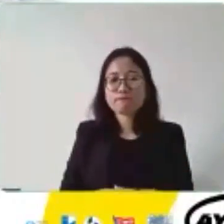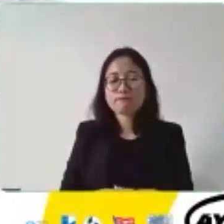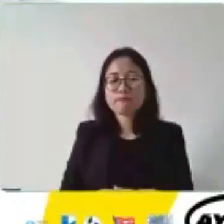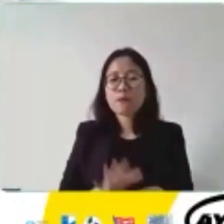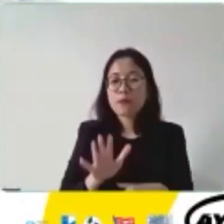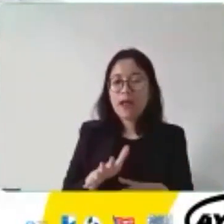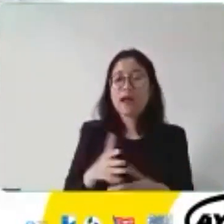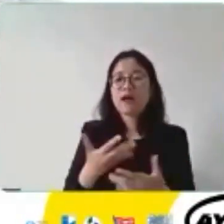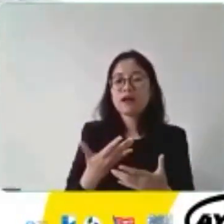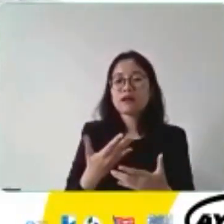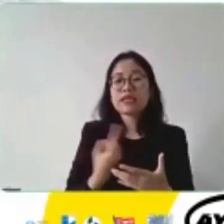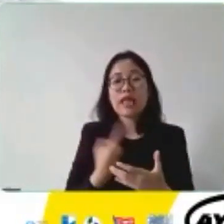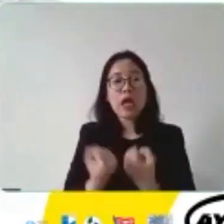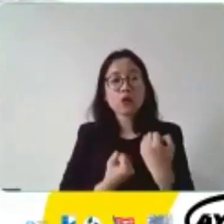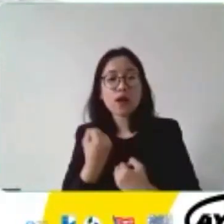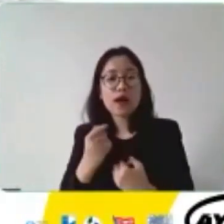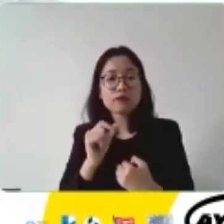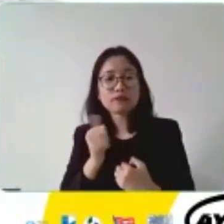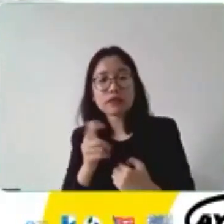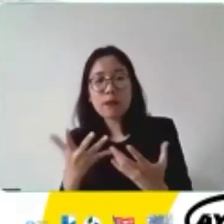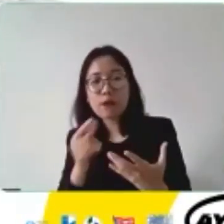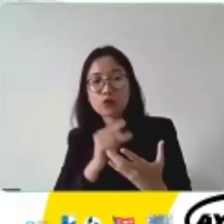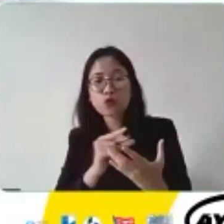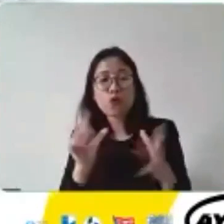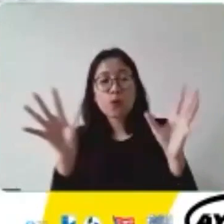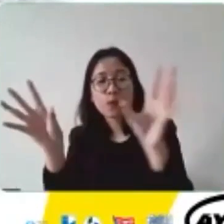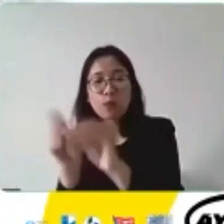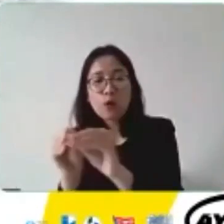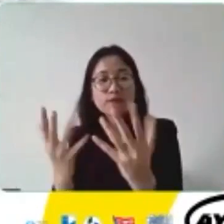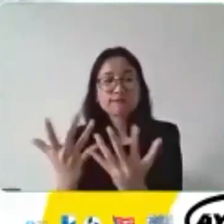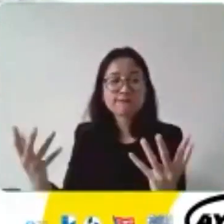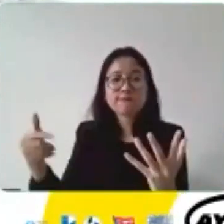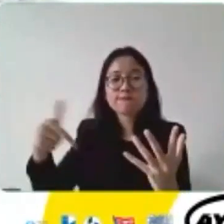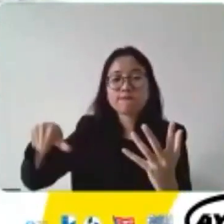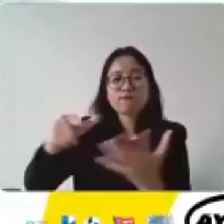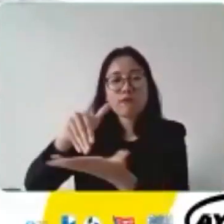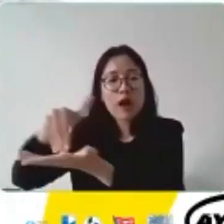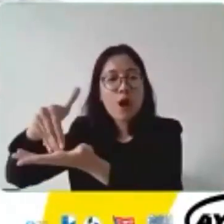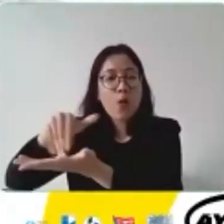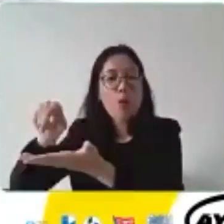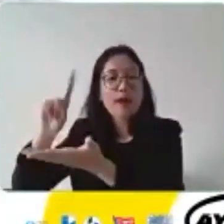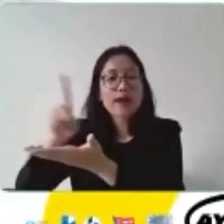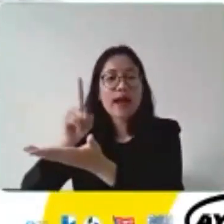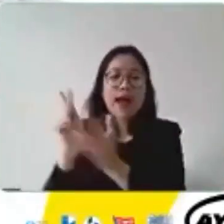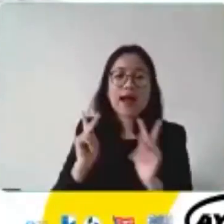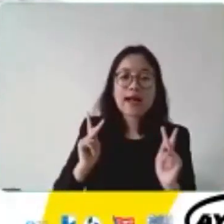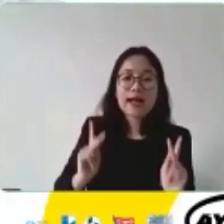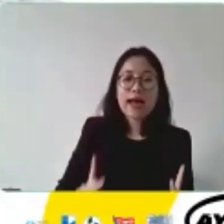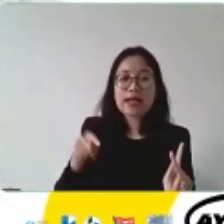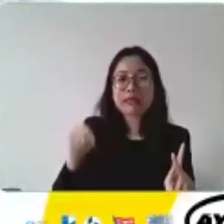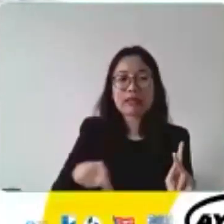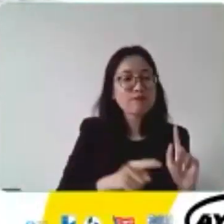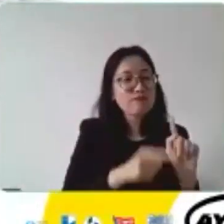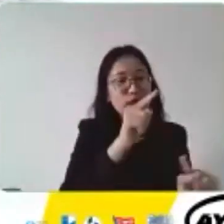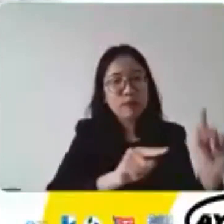susceptible populations? So for the populations, it might be at the individual level, wearing masks